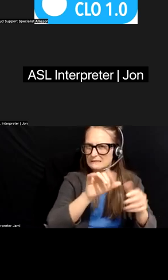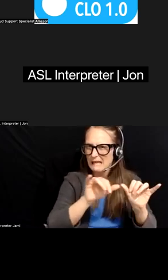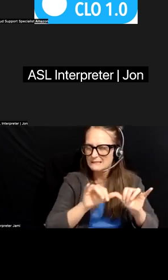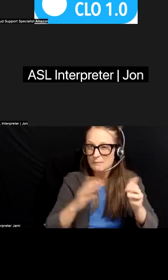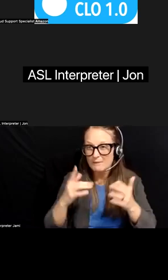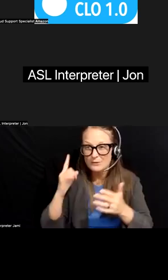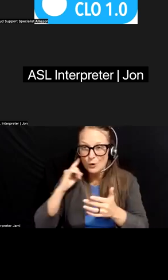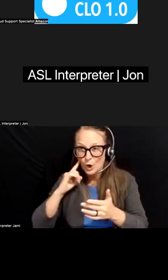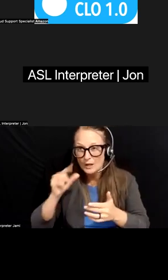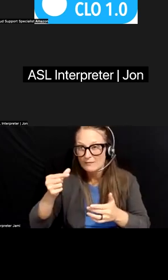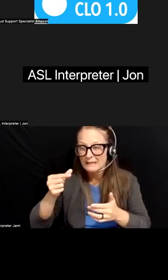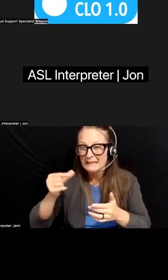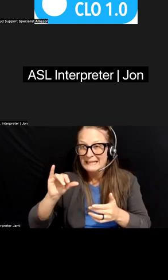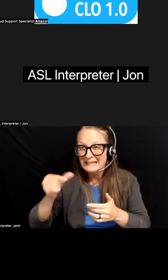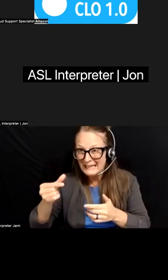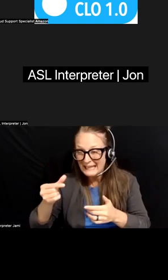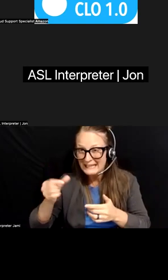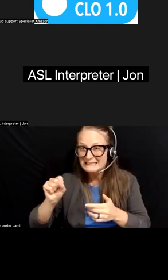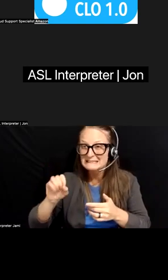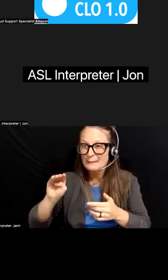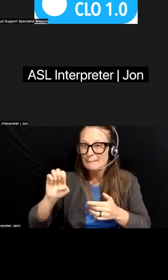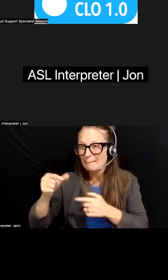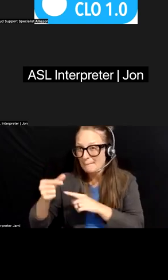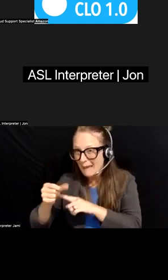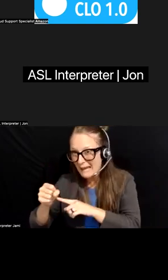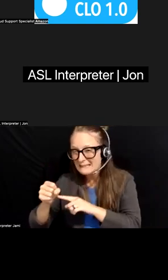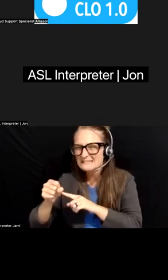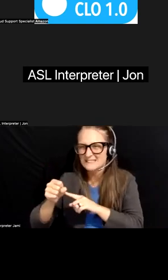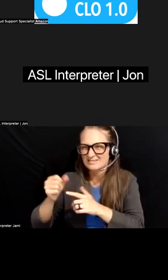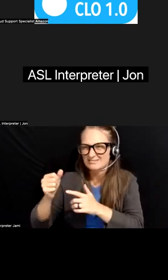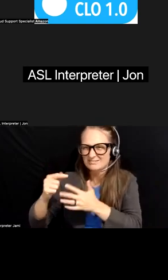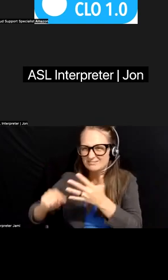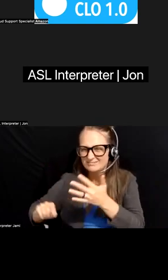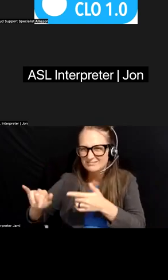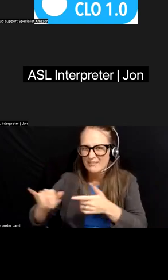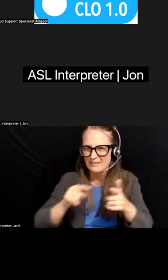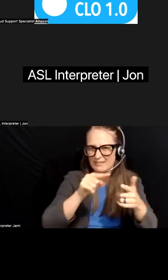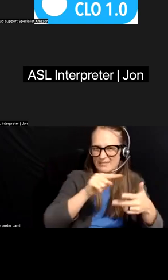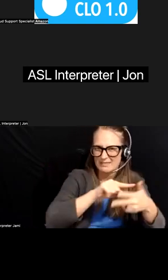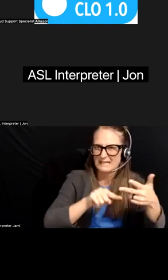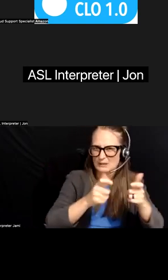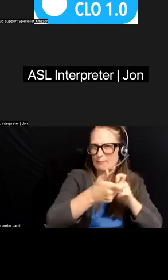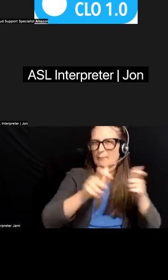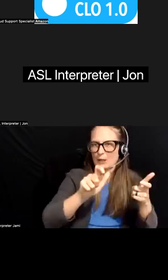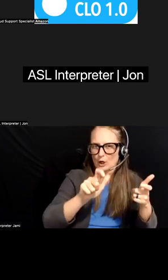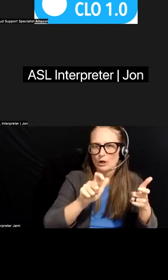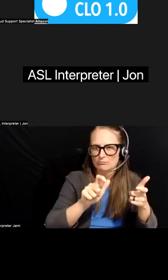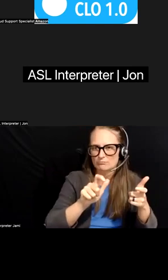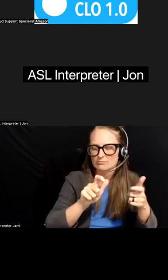forth. So these are more larger amounts of data. So big data, one characteristic it has